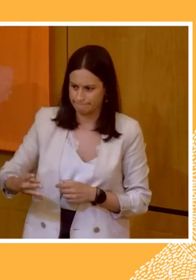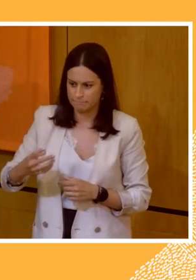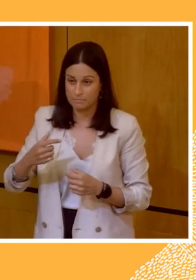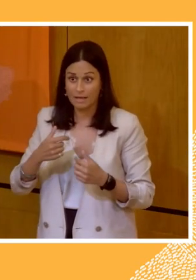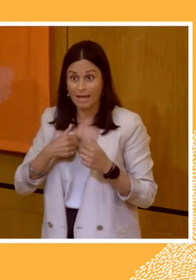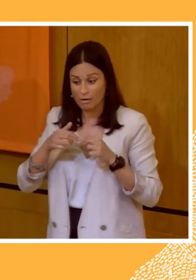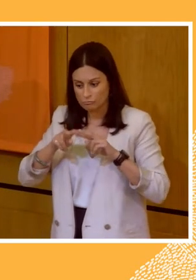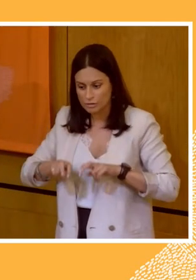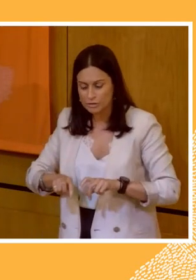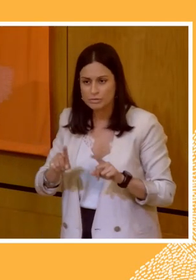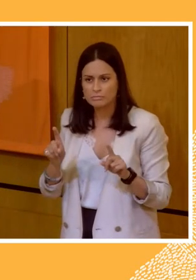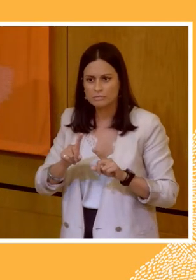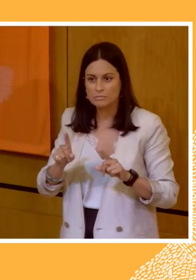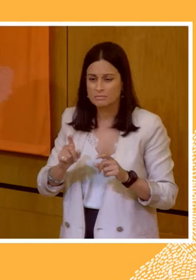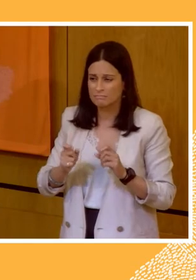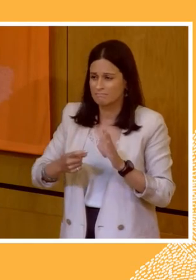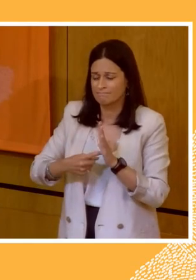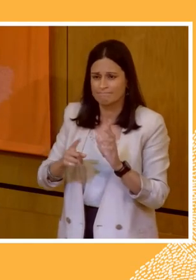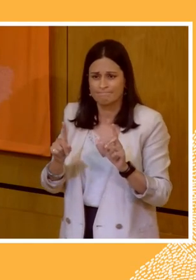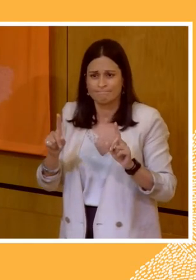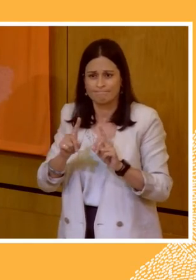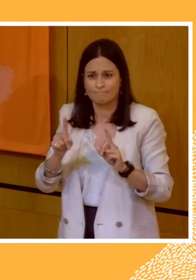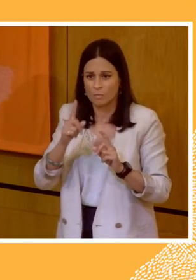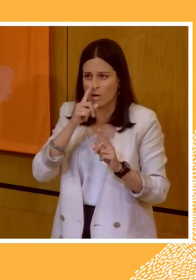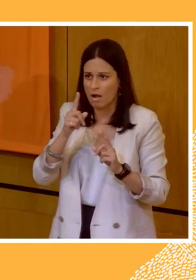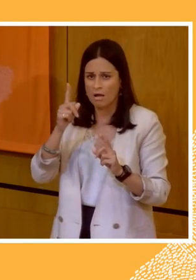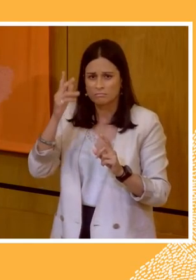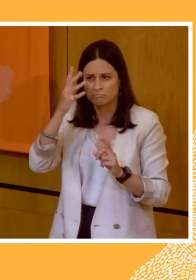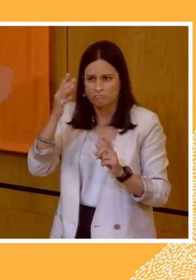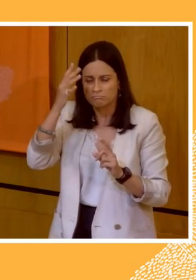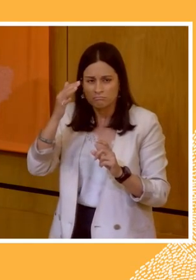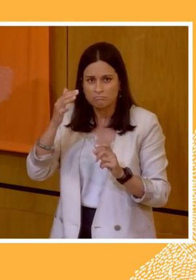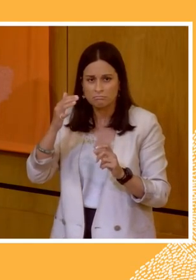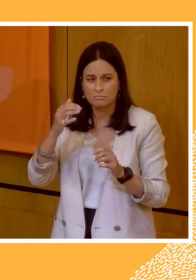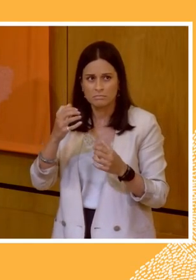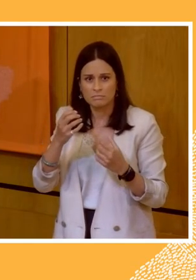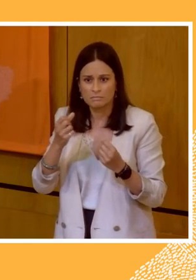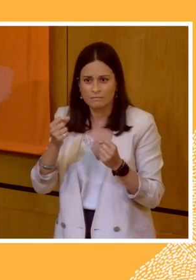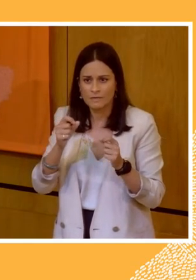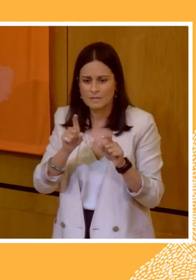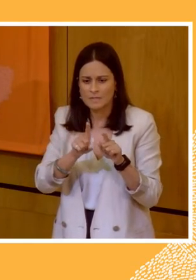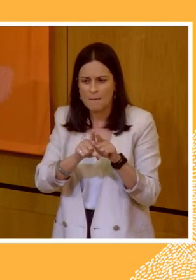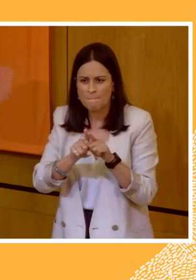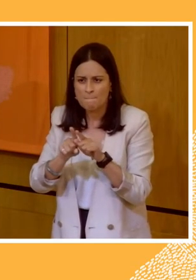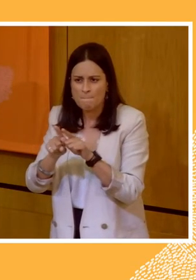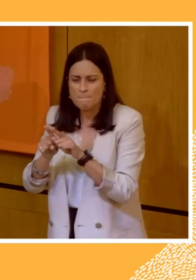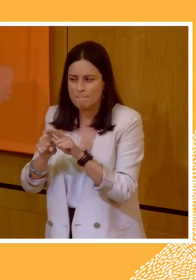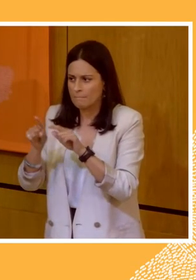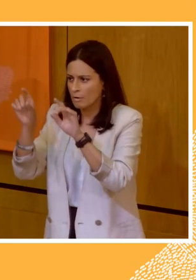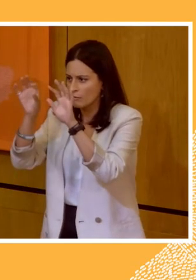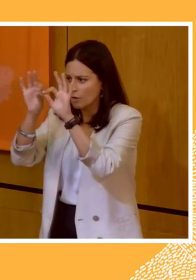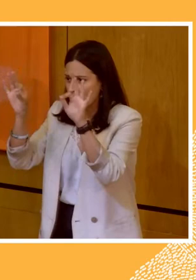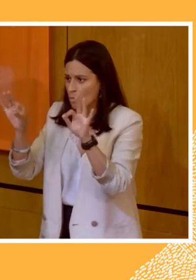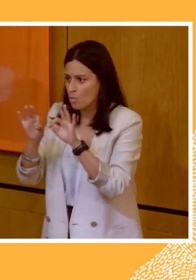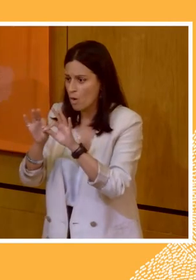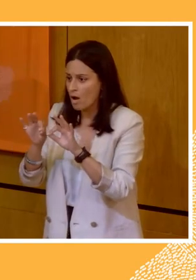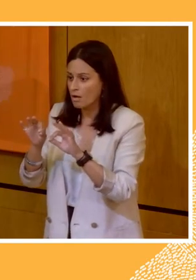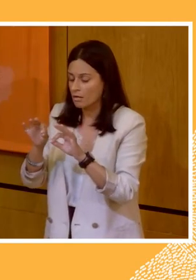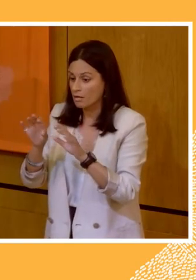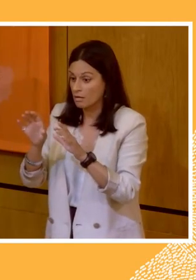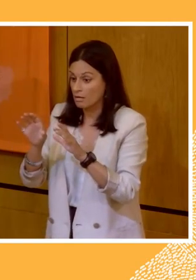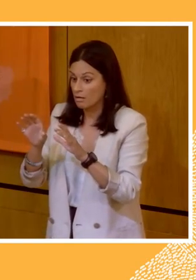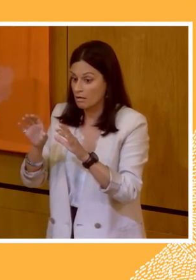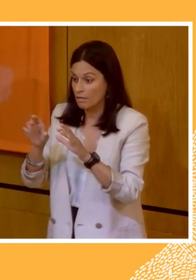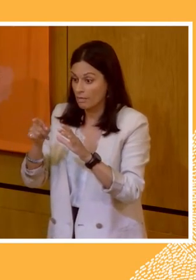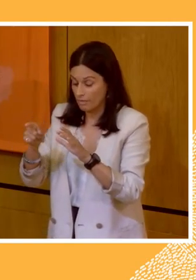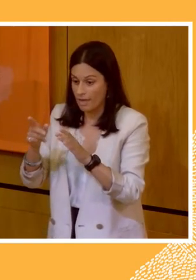itself, it was important not to reflect, not to have the same framework that marginalizes